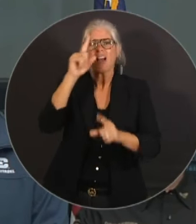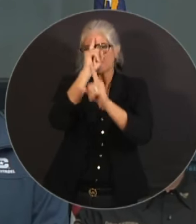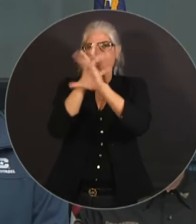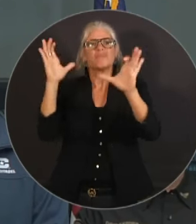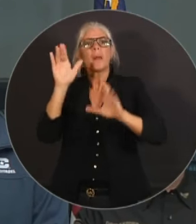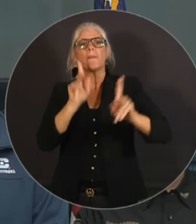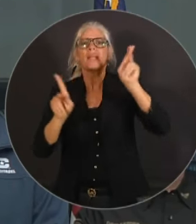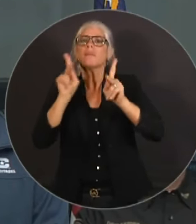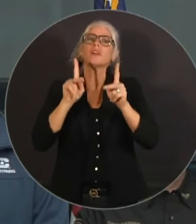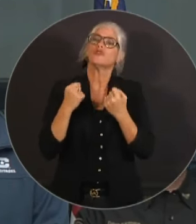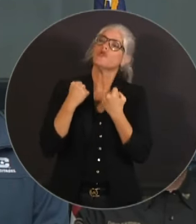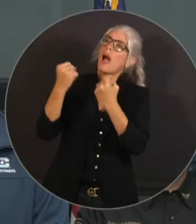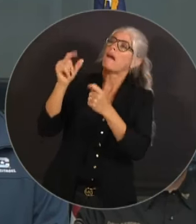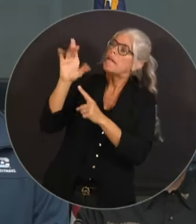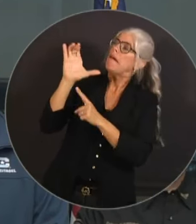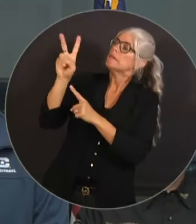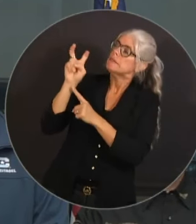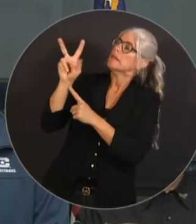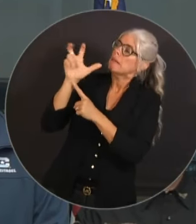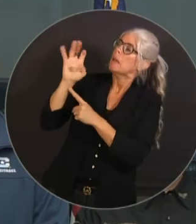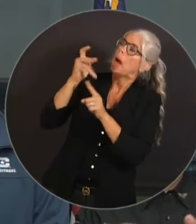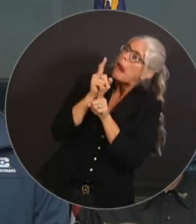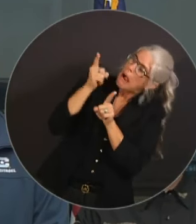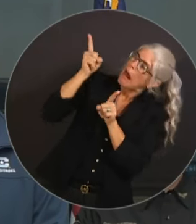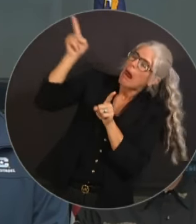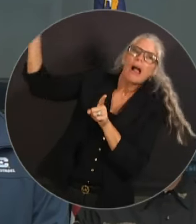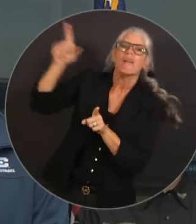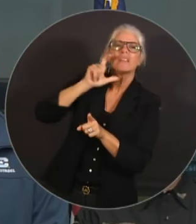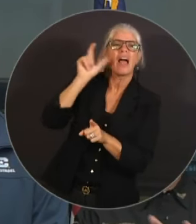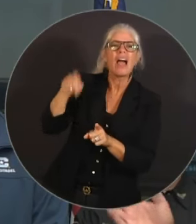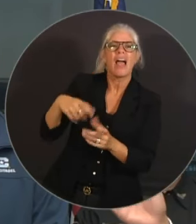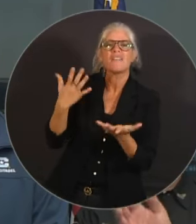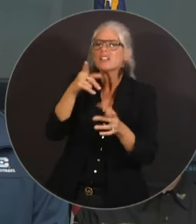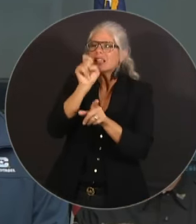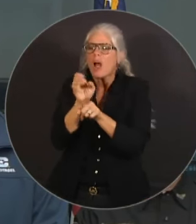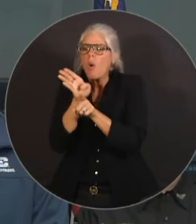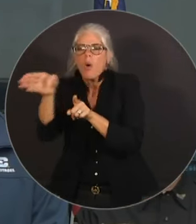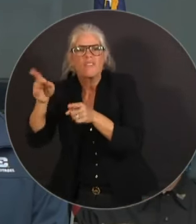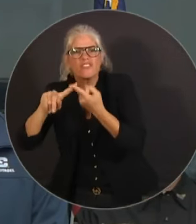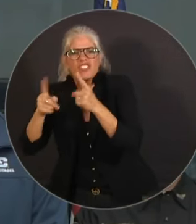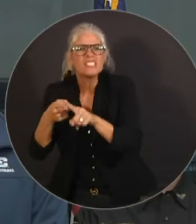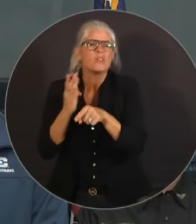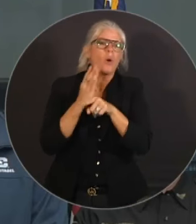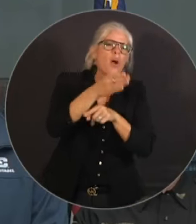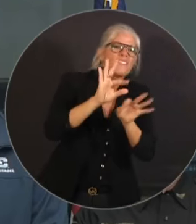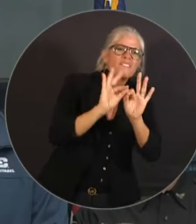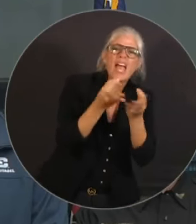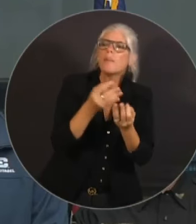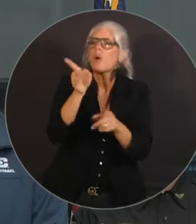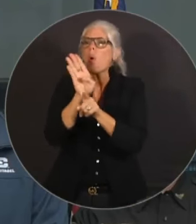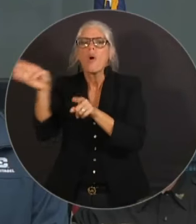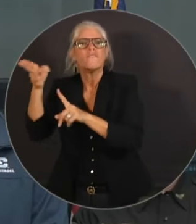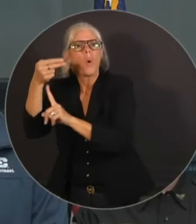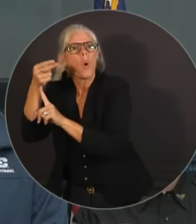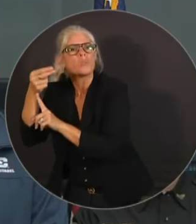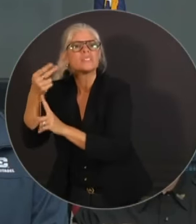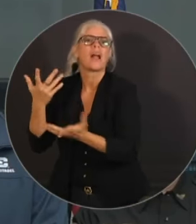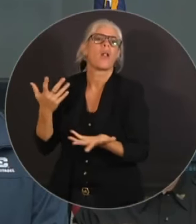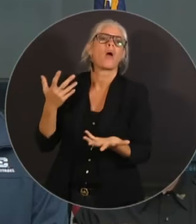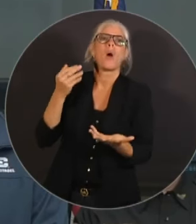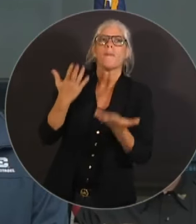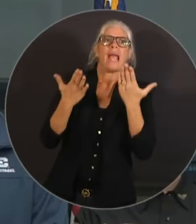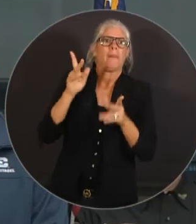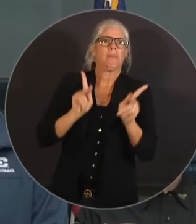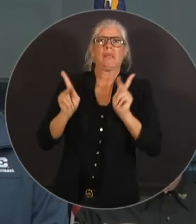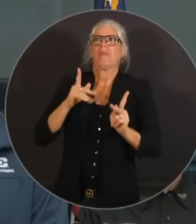drive hundreds of miles. Some people may want to do that because they have family or friends, or maybe they have a hotel someplace. Maybe they don't want to have power outages